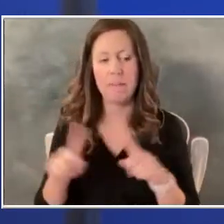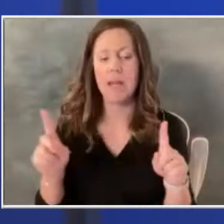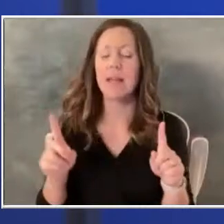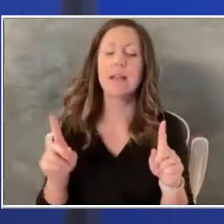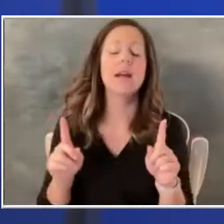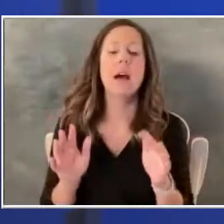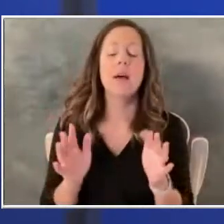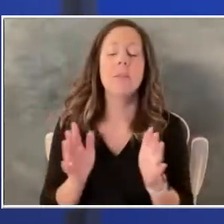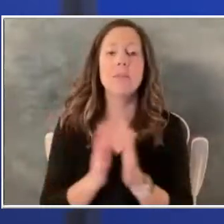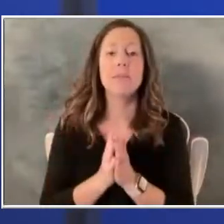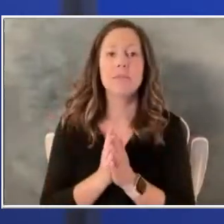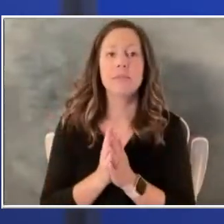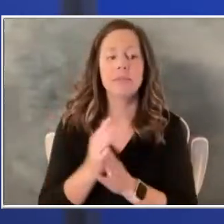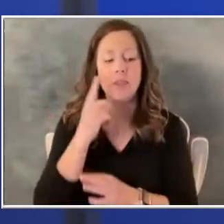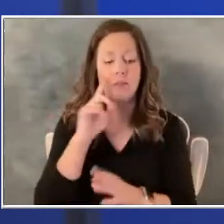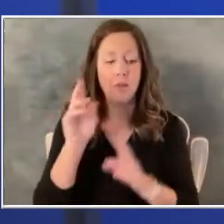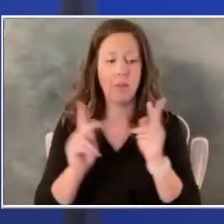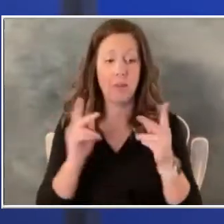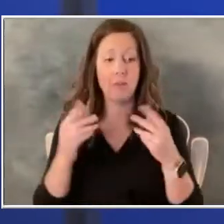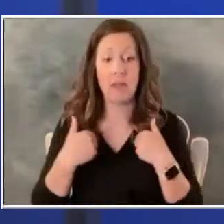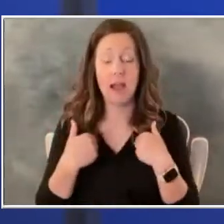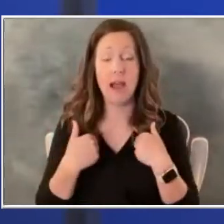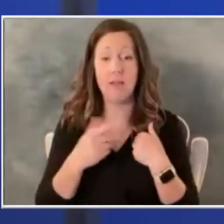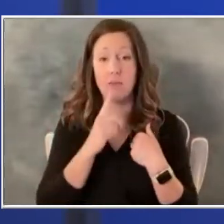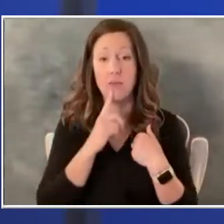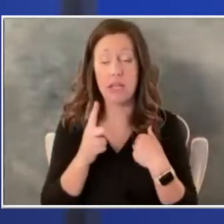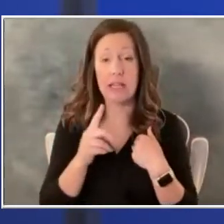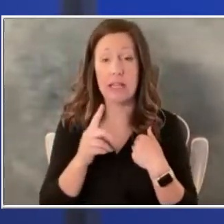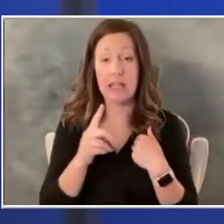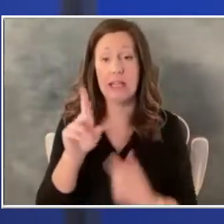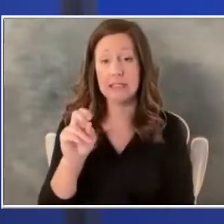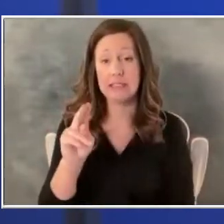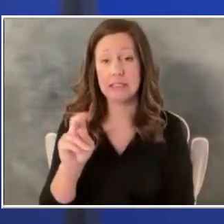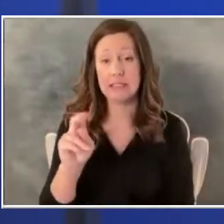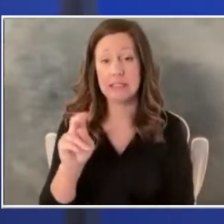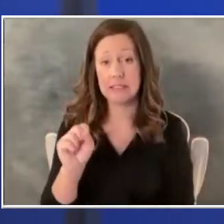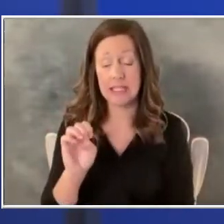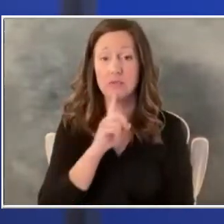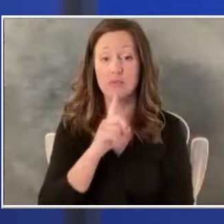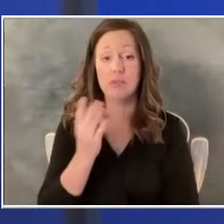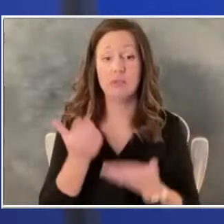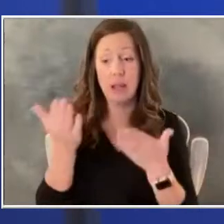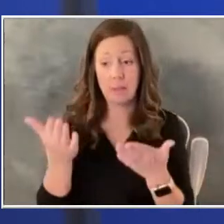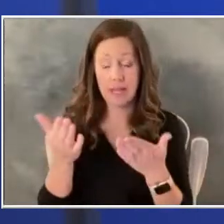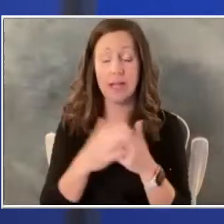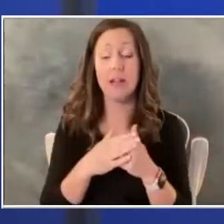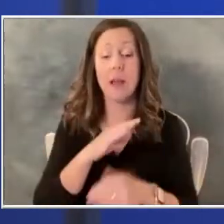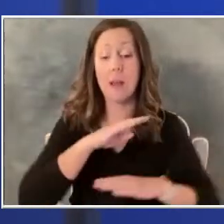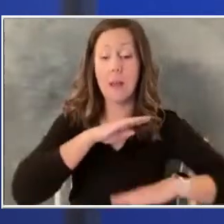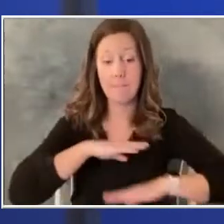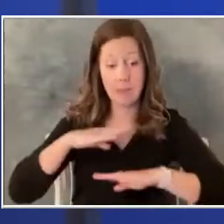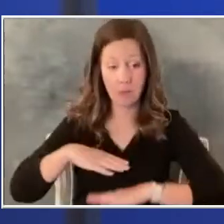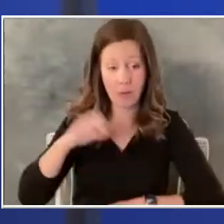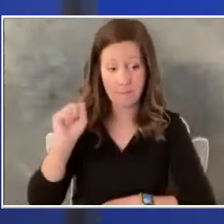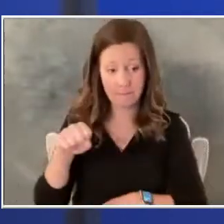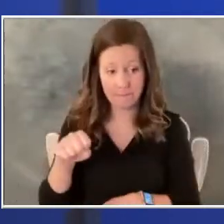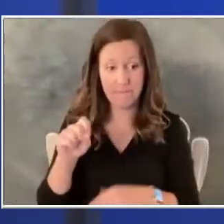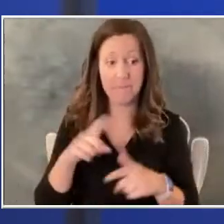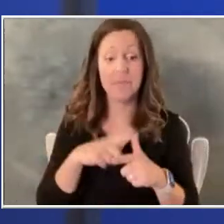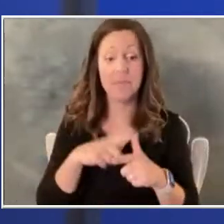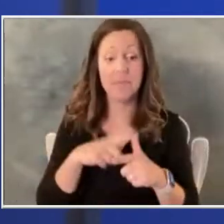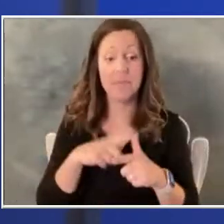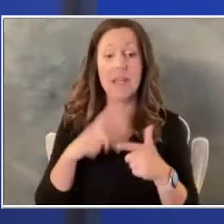people that do have dense breasts, we recommend, in addition to a mammogram, we recommend a yearly